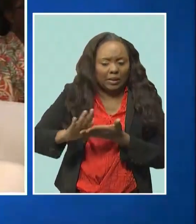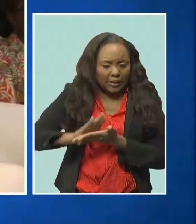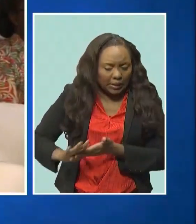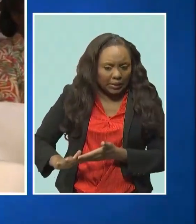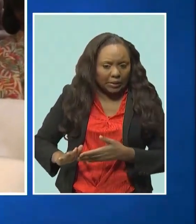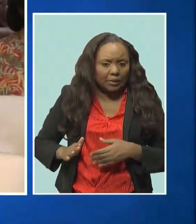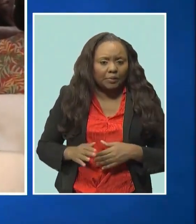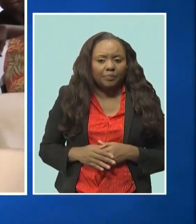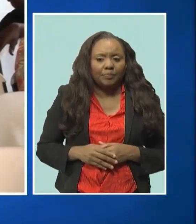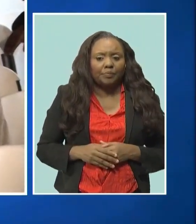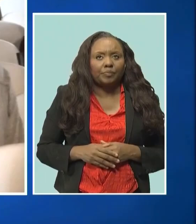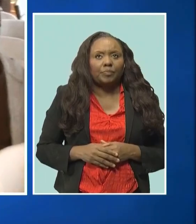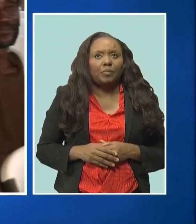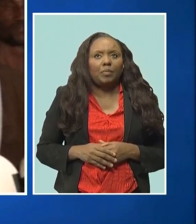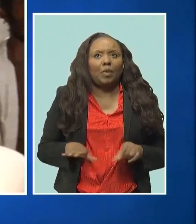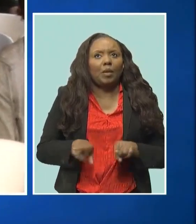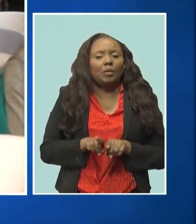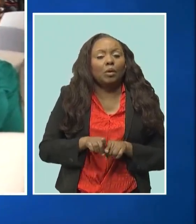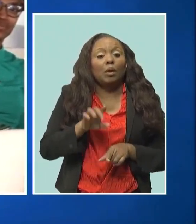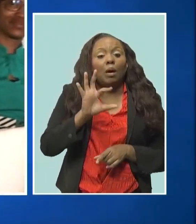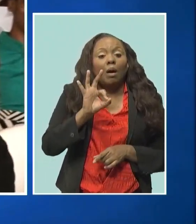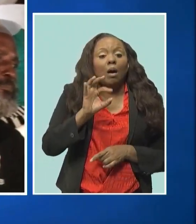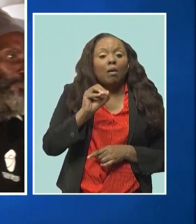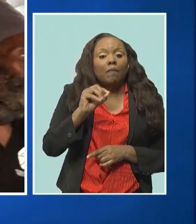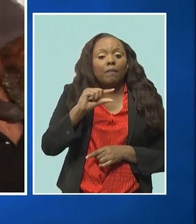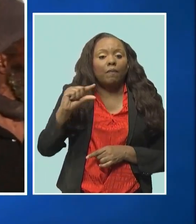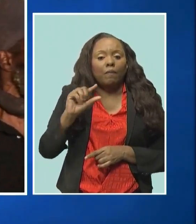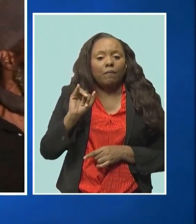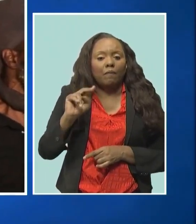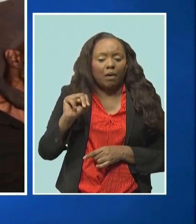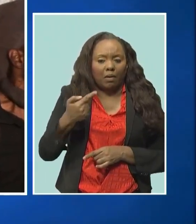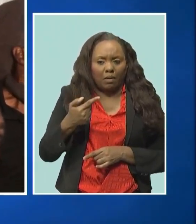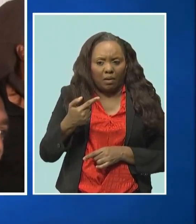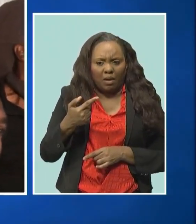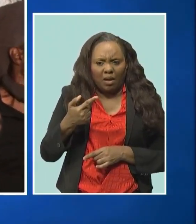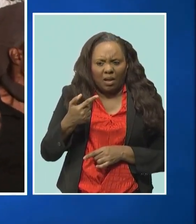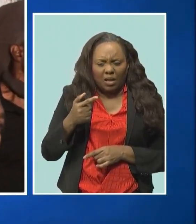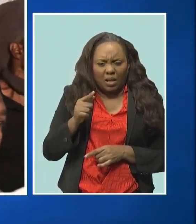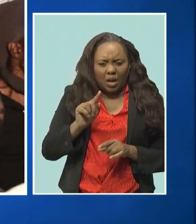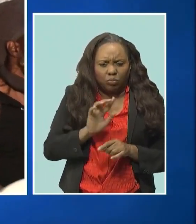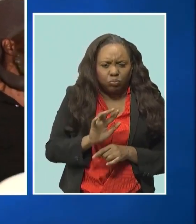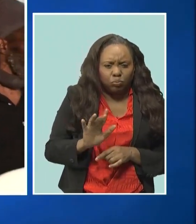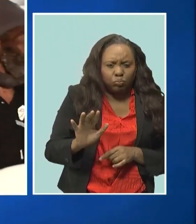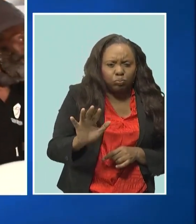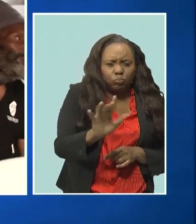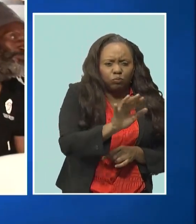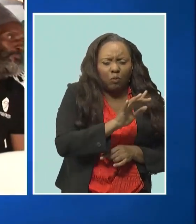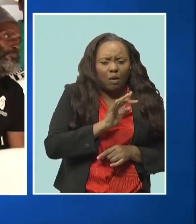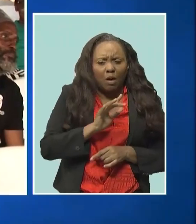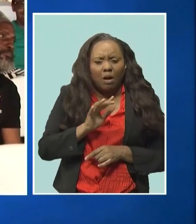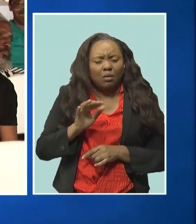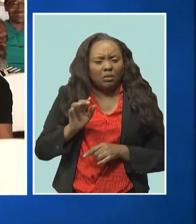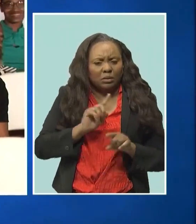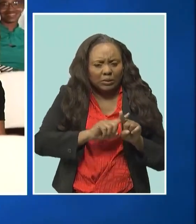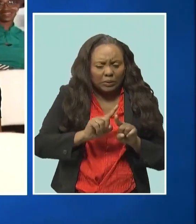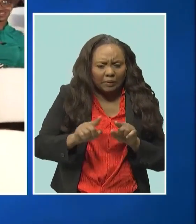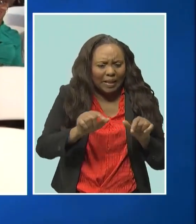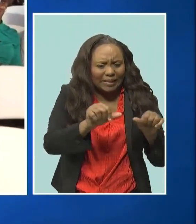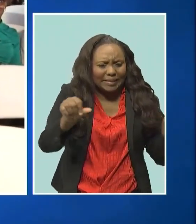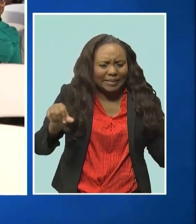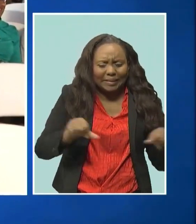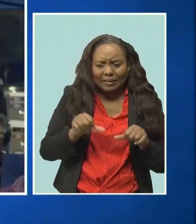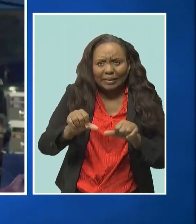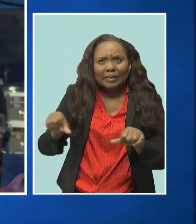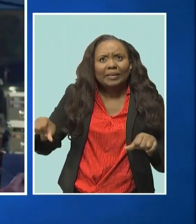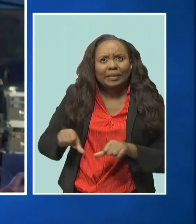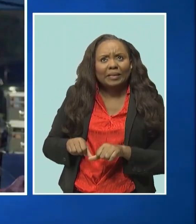the fogging and the sanitizing of the surfaces in the prefab units. We also, I must